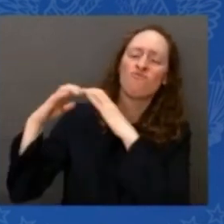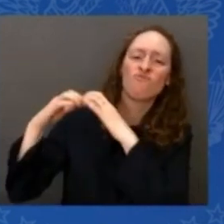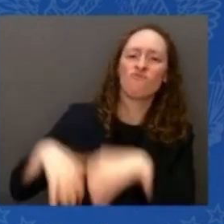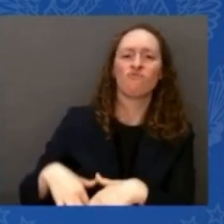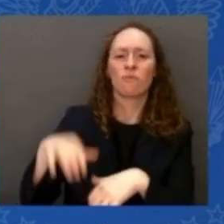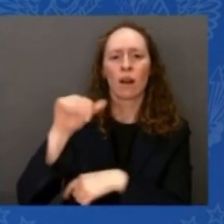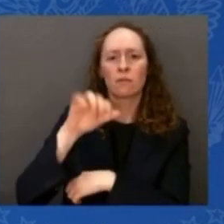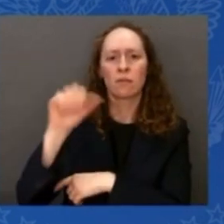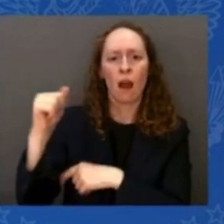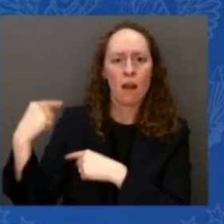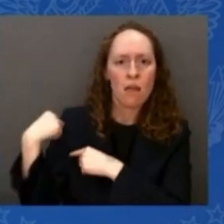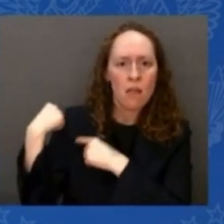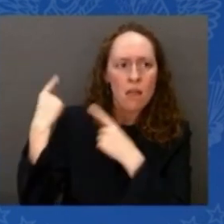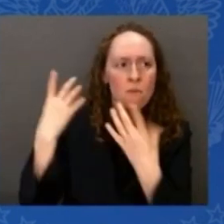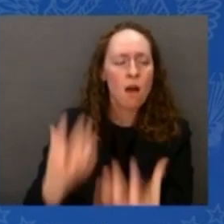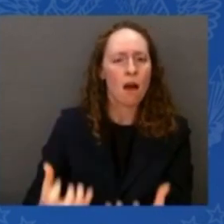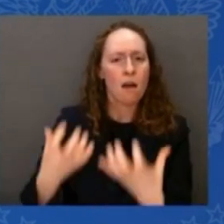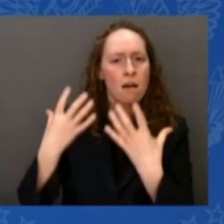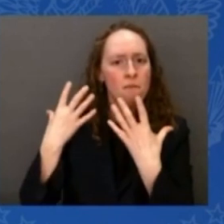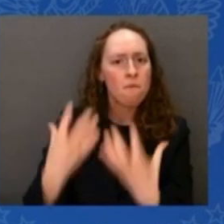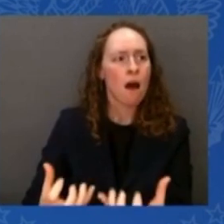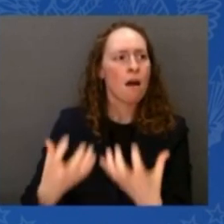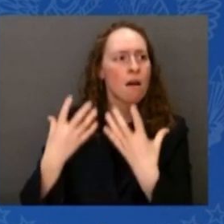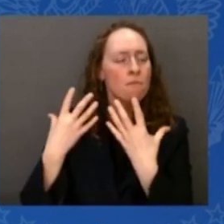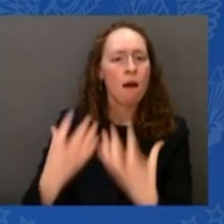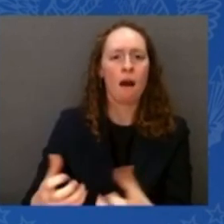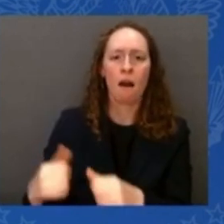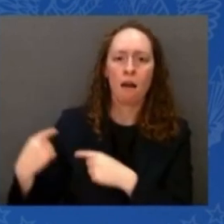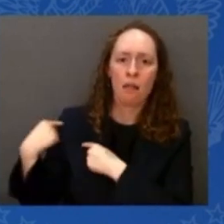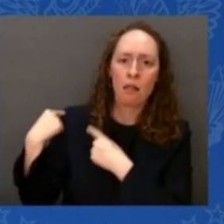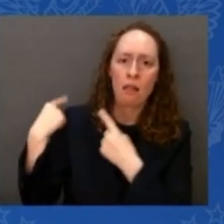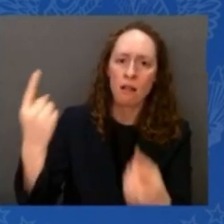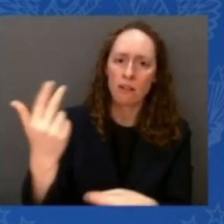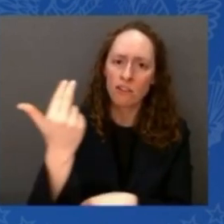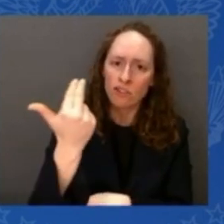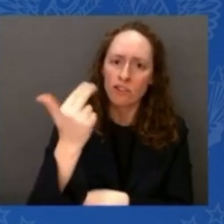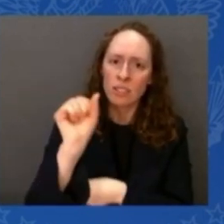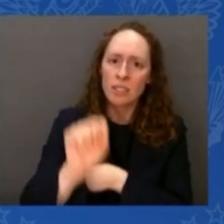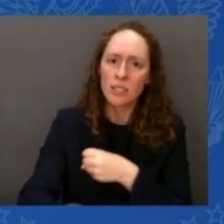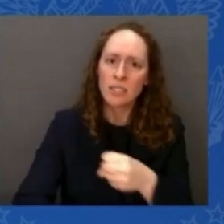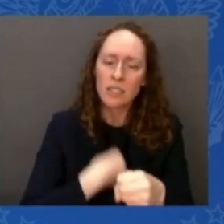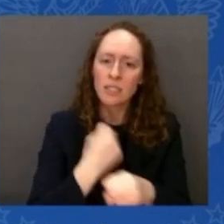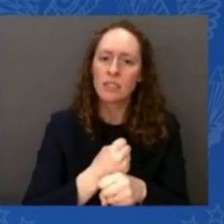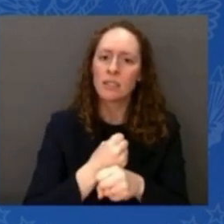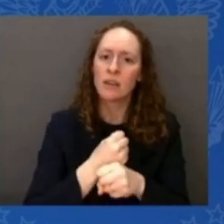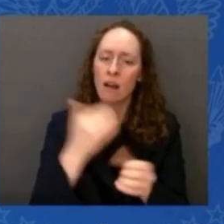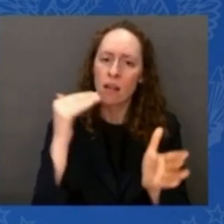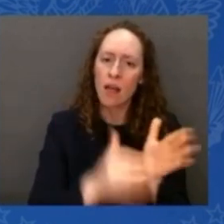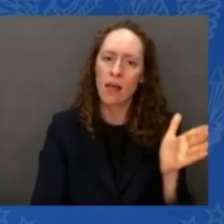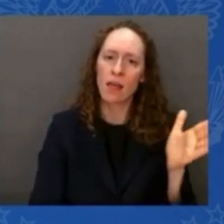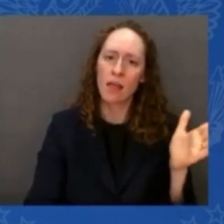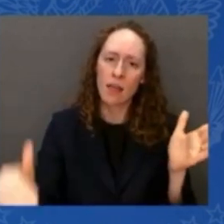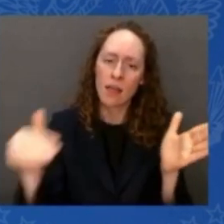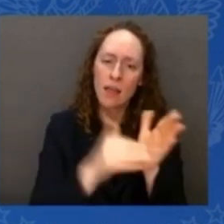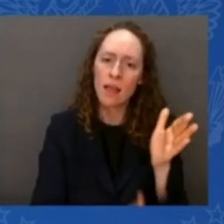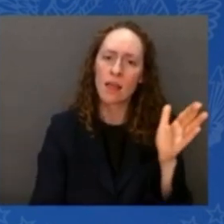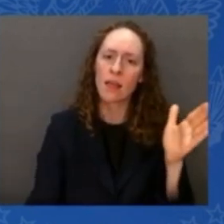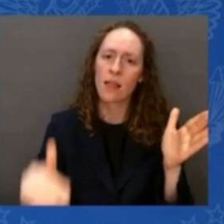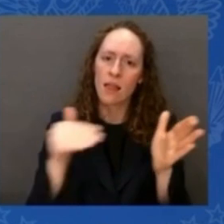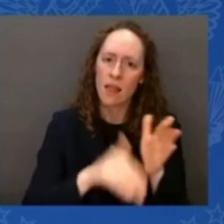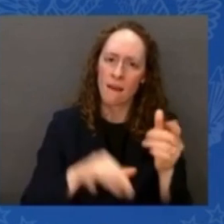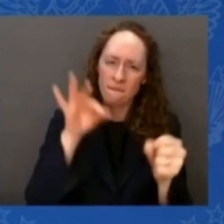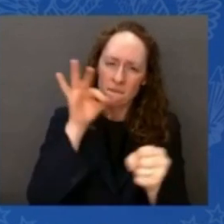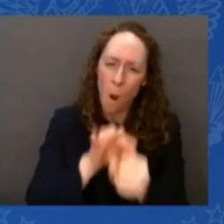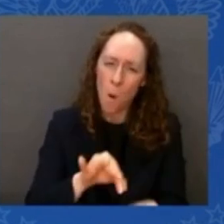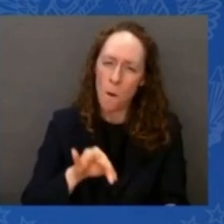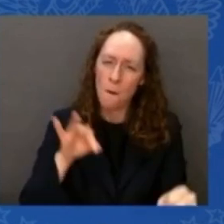They voted to change or repeal the act. It's a fact. It's on the record. More than 50 times in 4 years that it